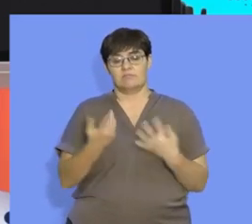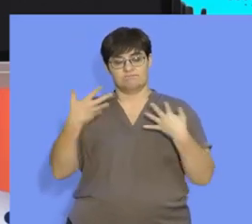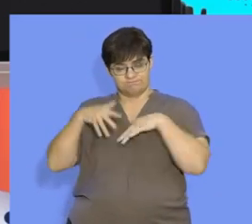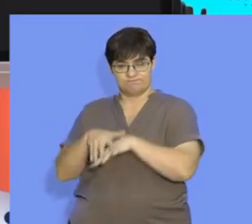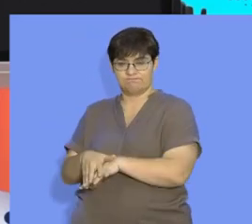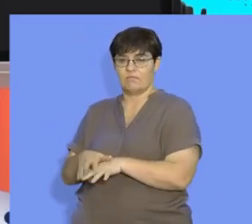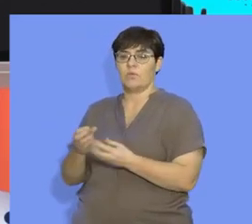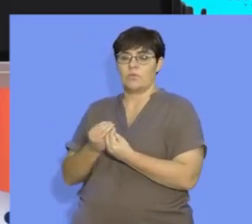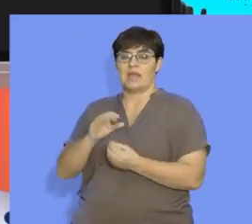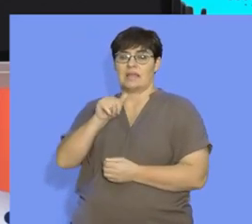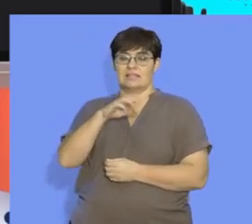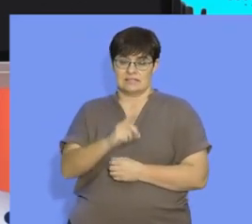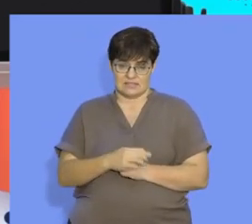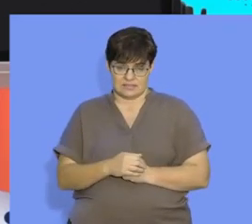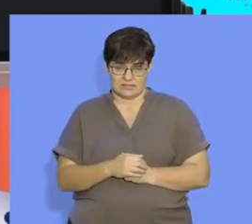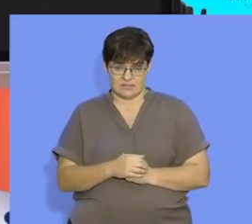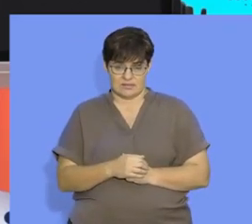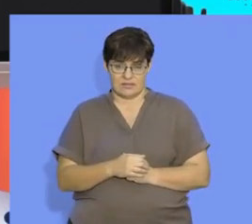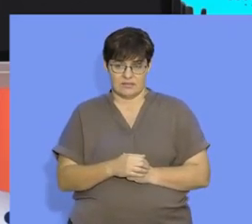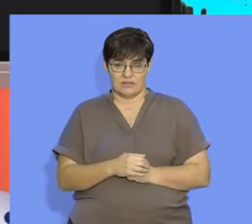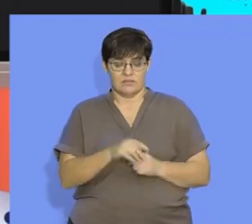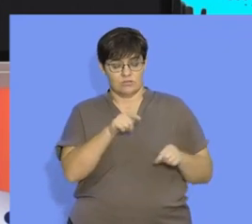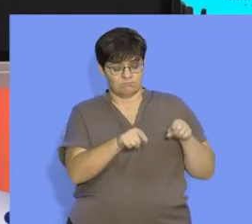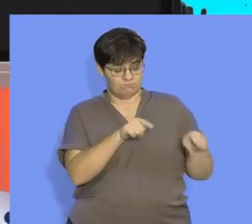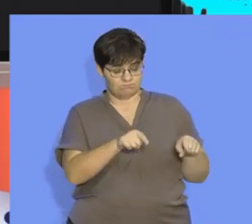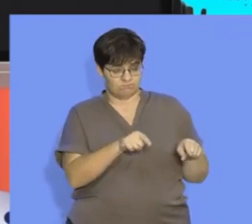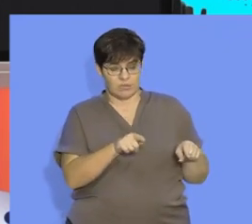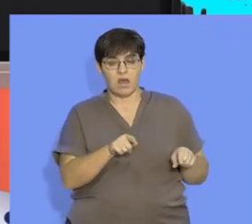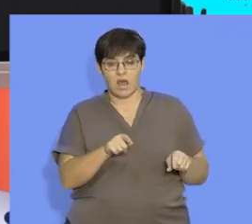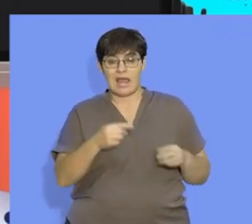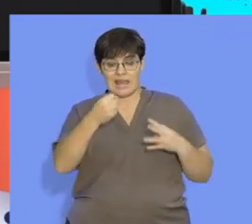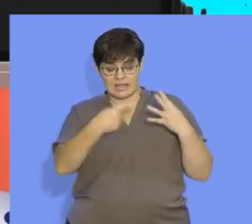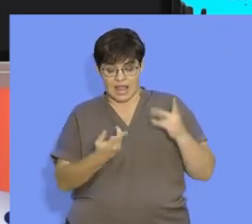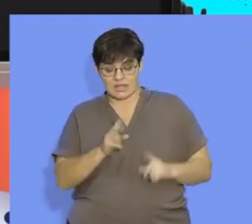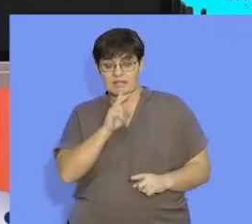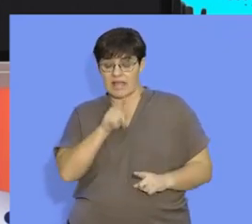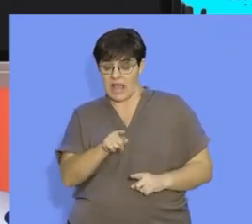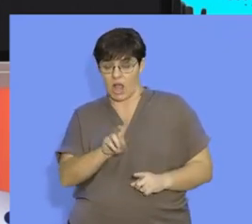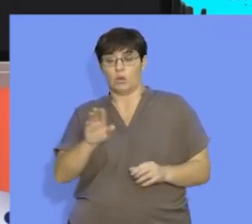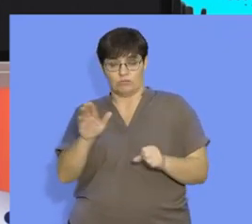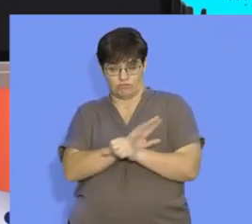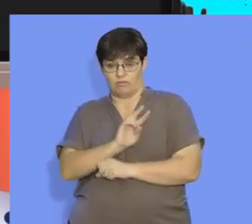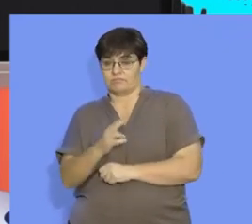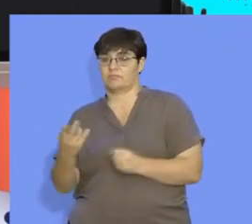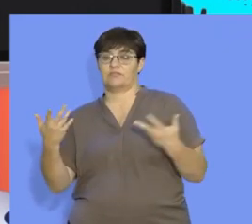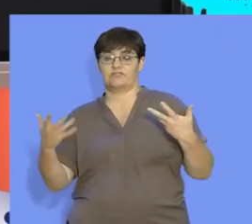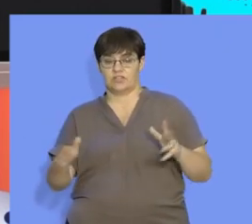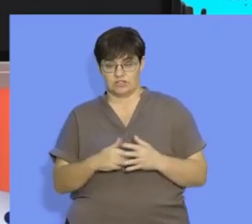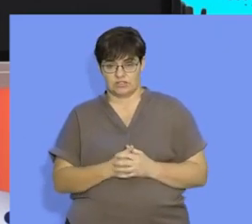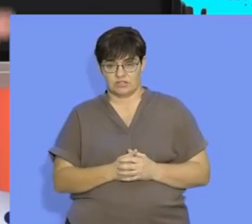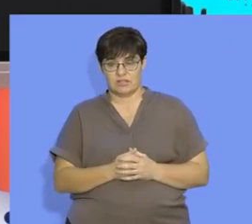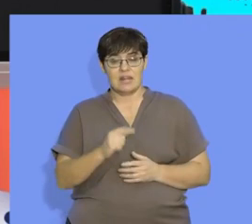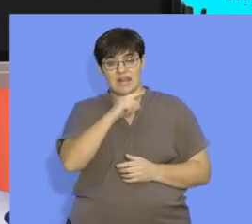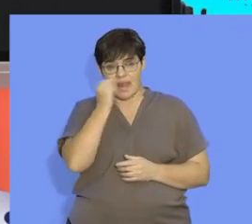that has reacted with the acid. So the indicator essentially serves that role. So it gives us,